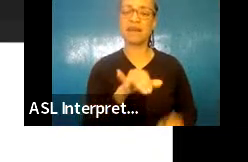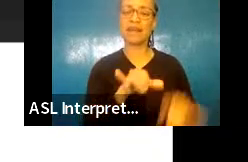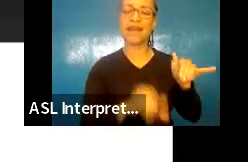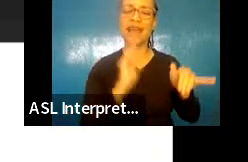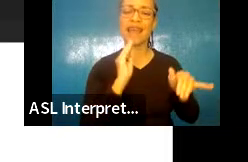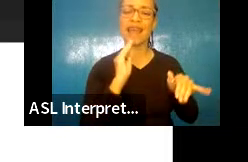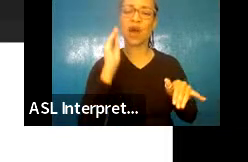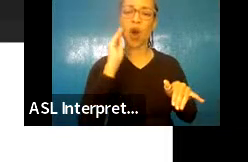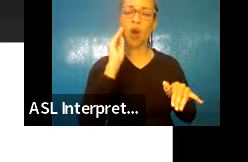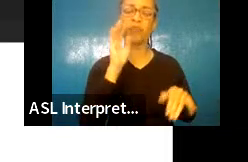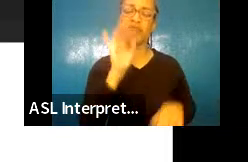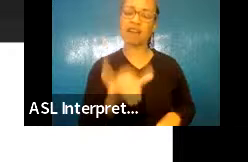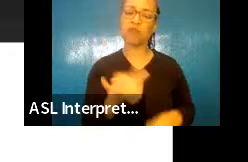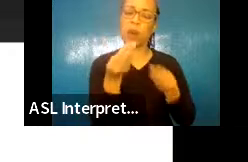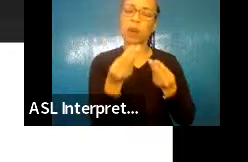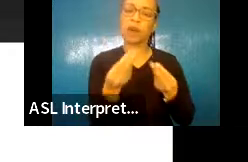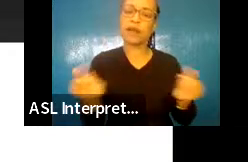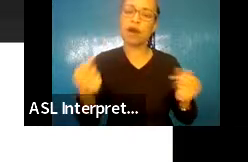resolve this week.